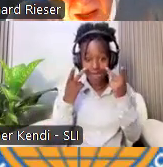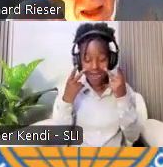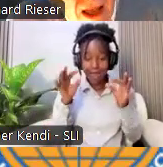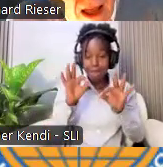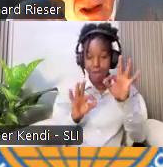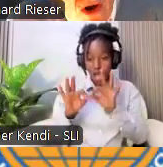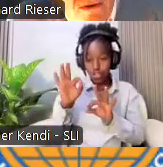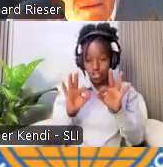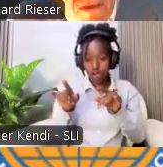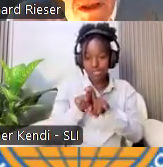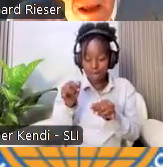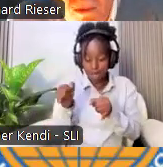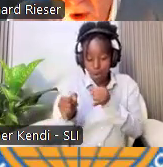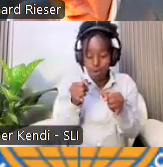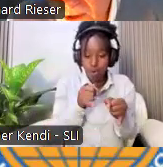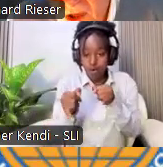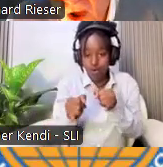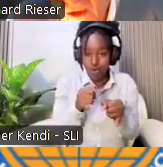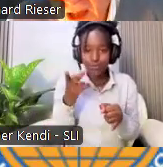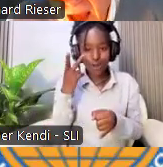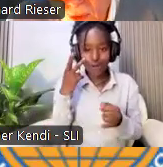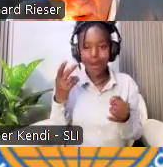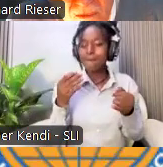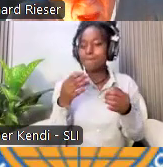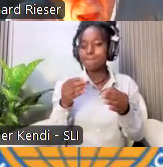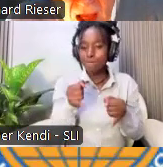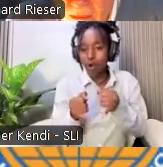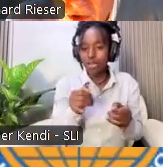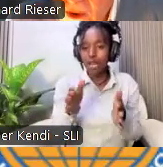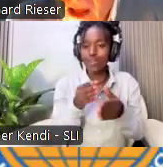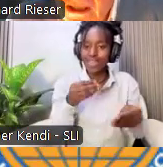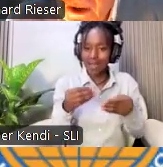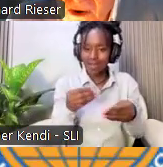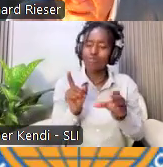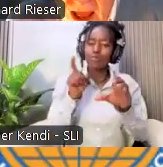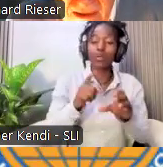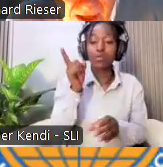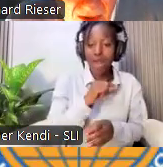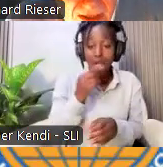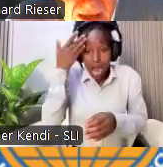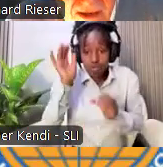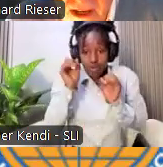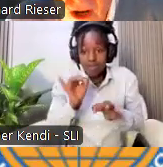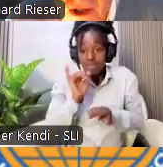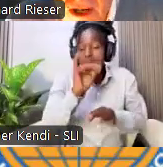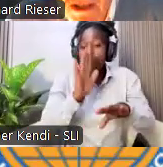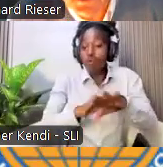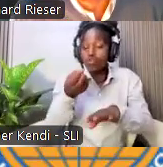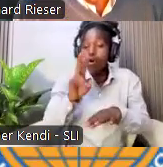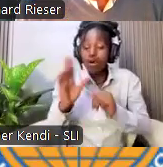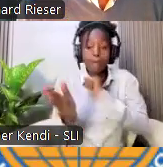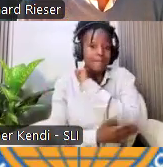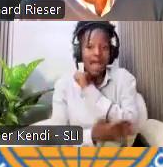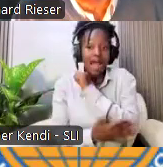have we got disabled models on the catwalk. I'm not sure whether that's a good or a bad thing. On the sense of inclusion, it's a